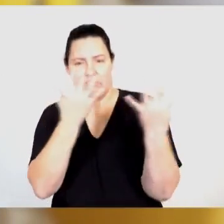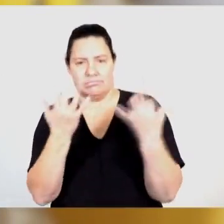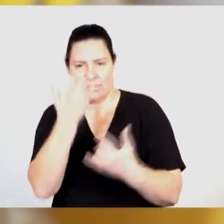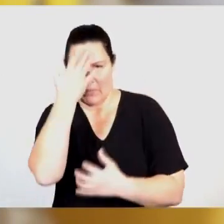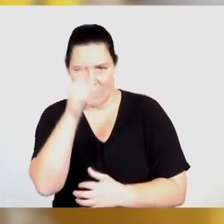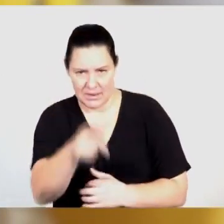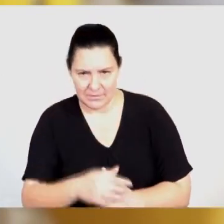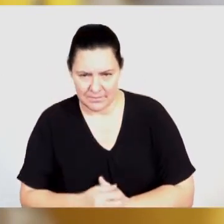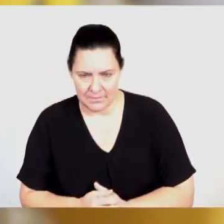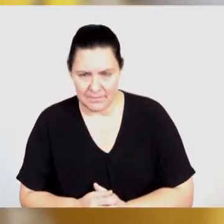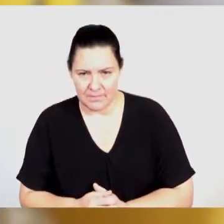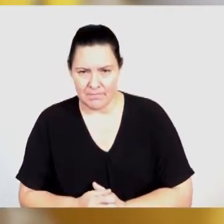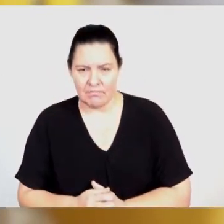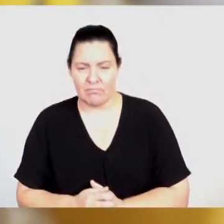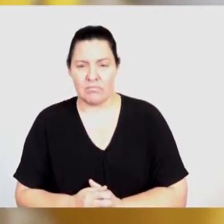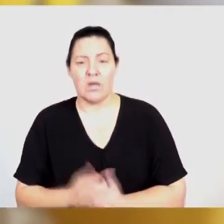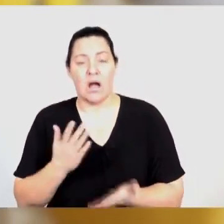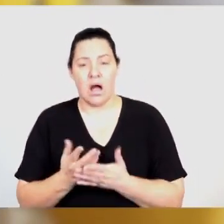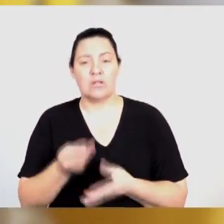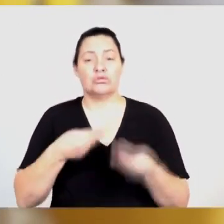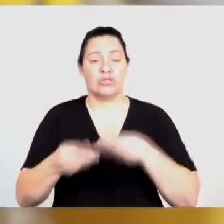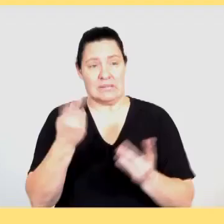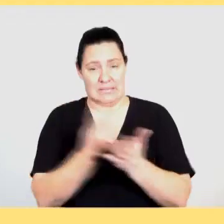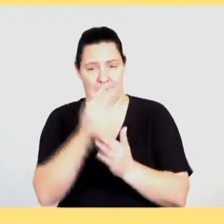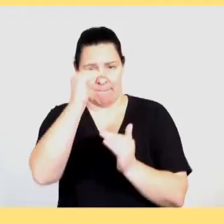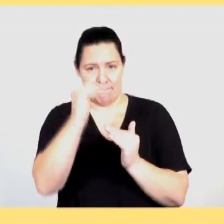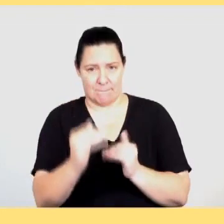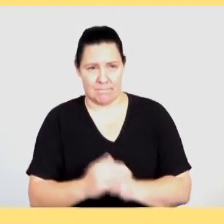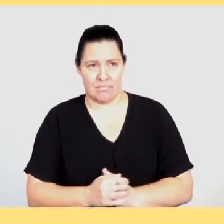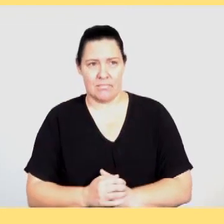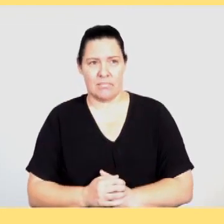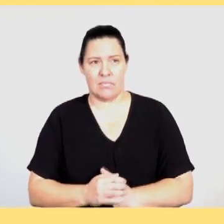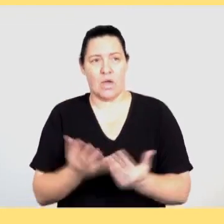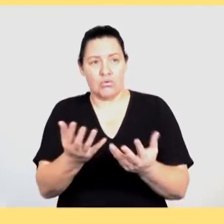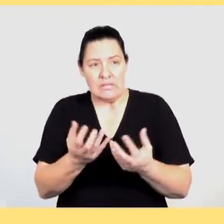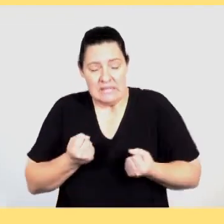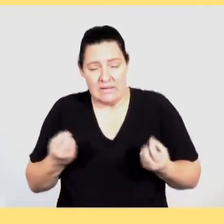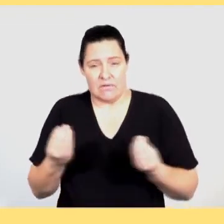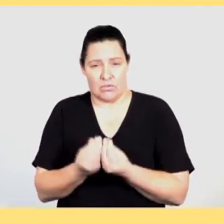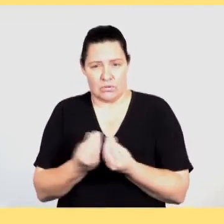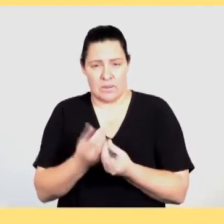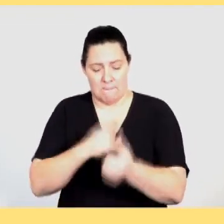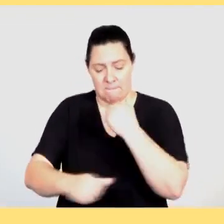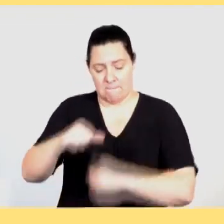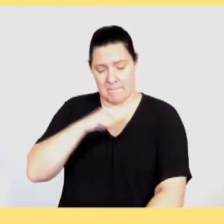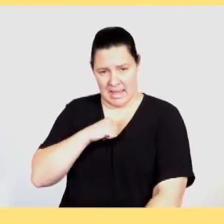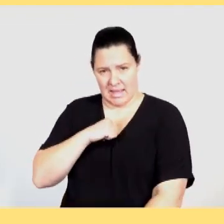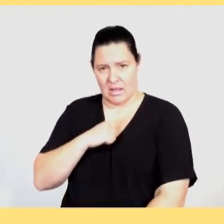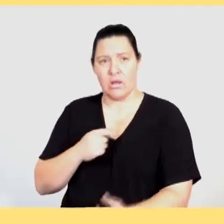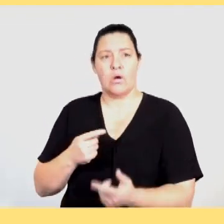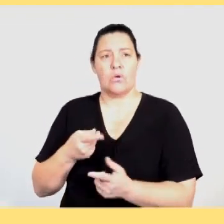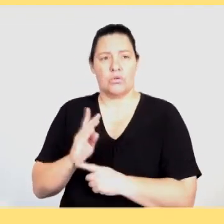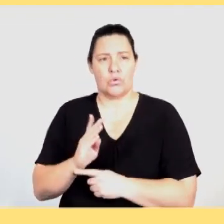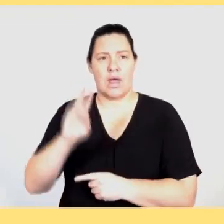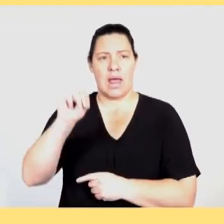well, if you are given the markup. The transactions are as follows. Received goods returned